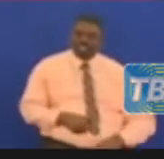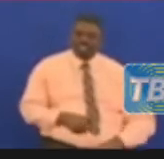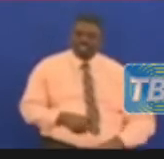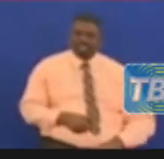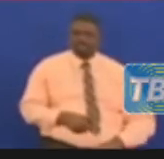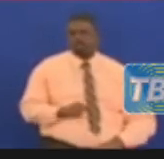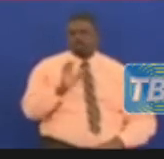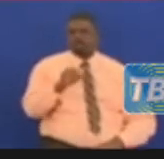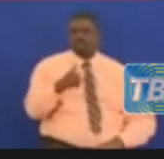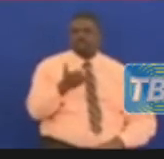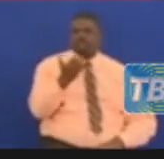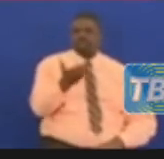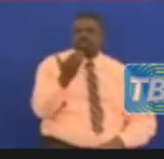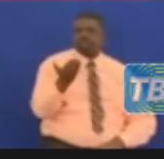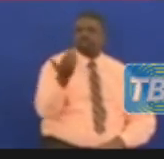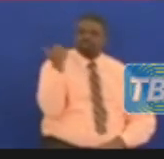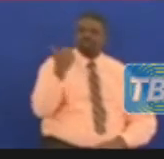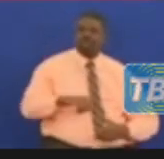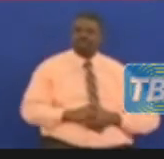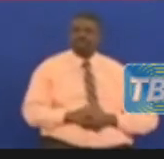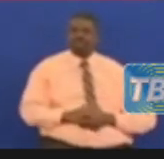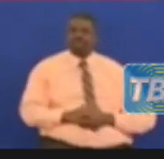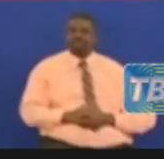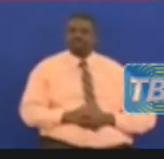What did you do for last 5 years?